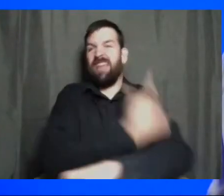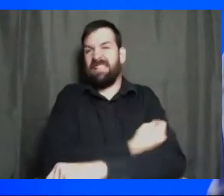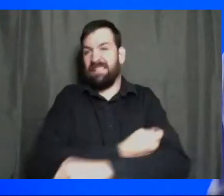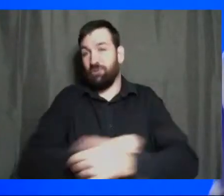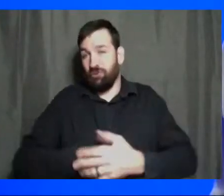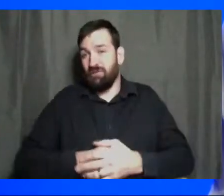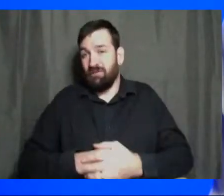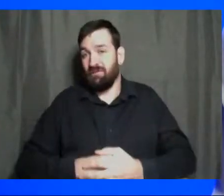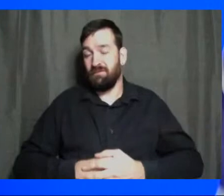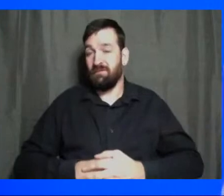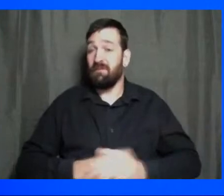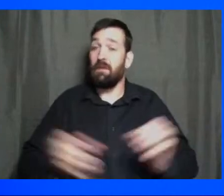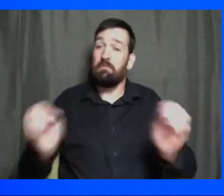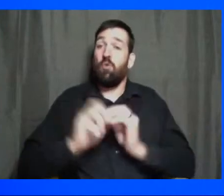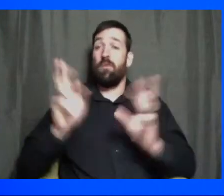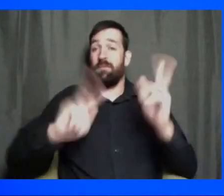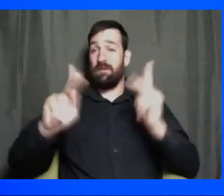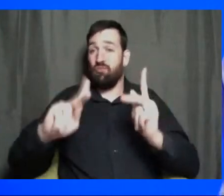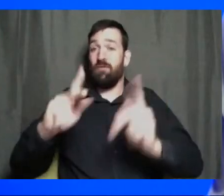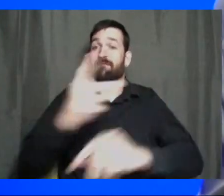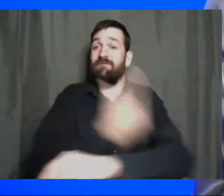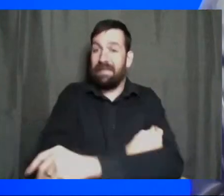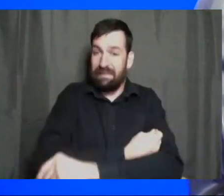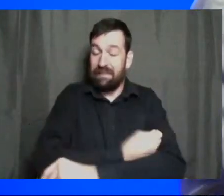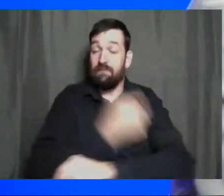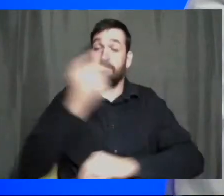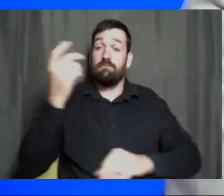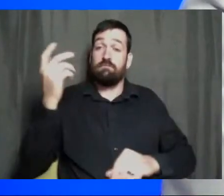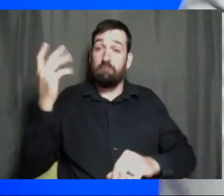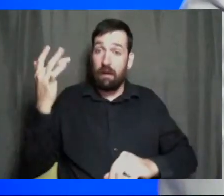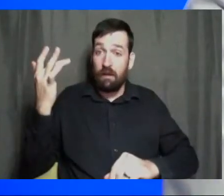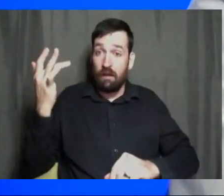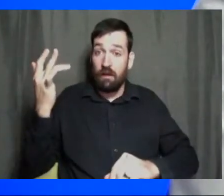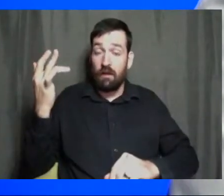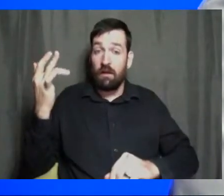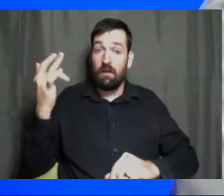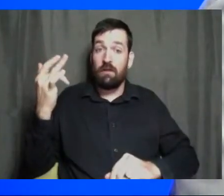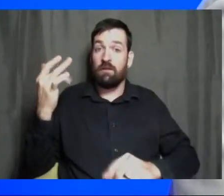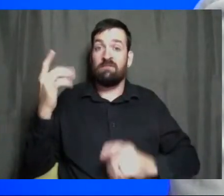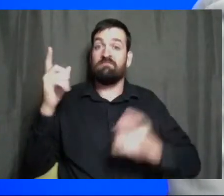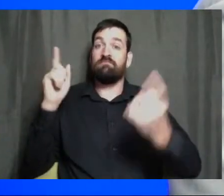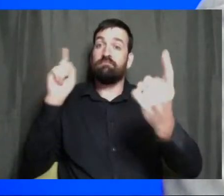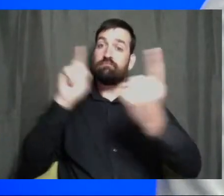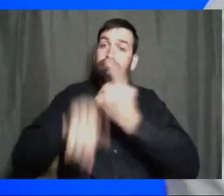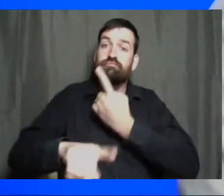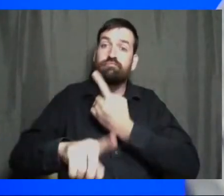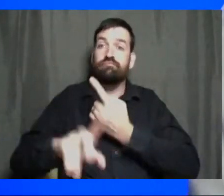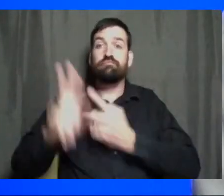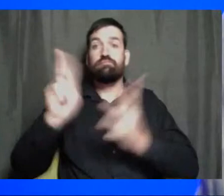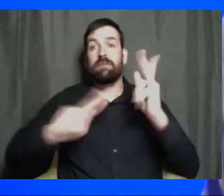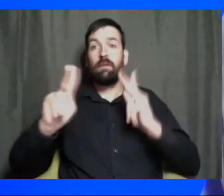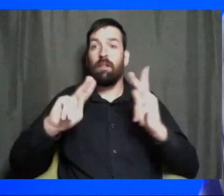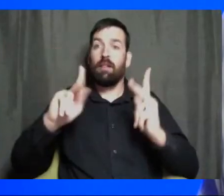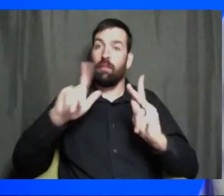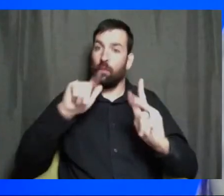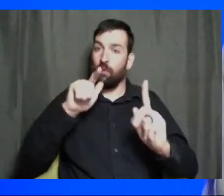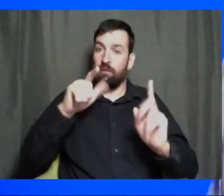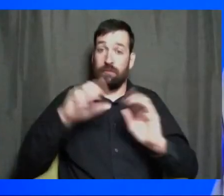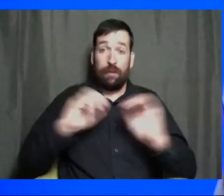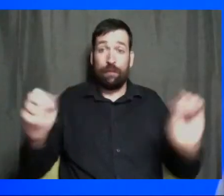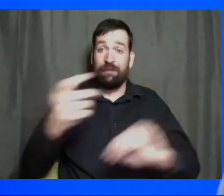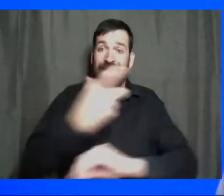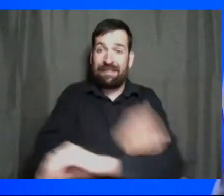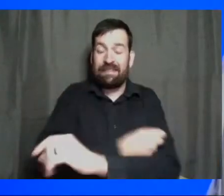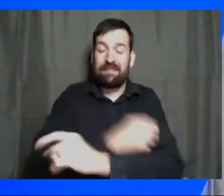people vaccinated so that the likelihood of running into someone, meeting someone that is unvaccinated gets less